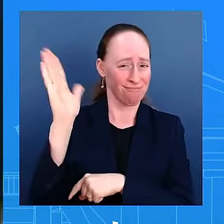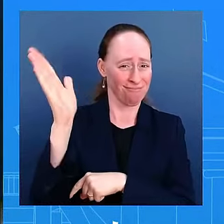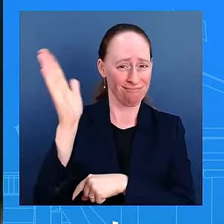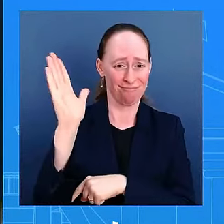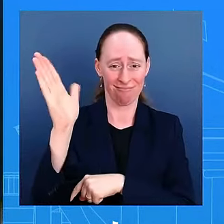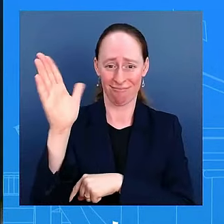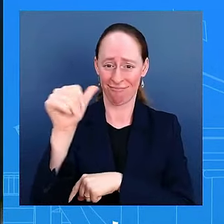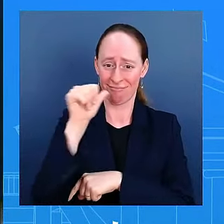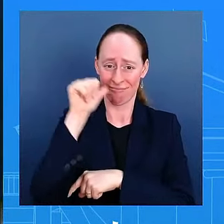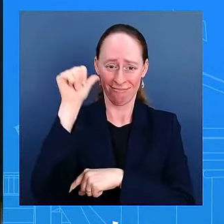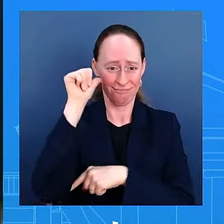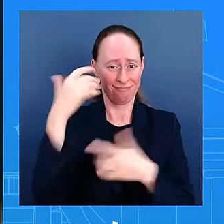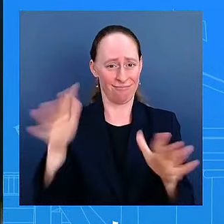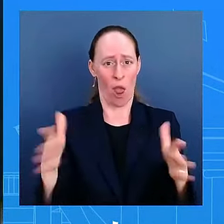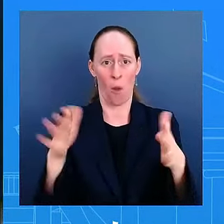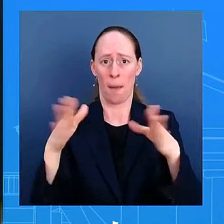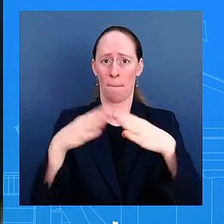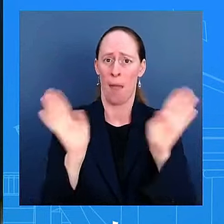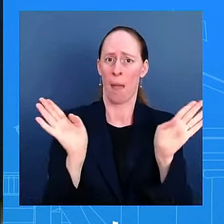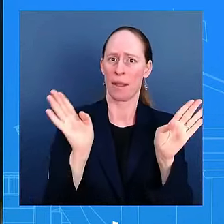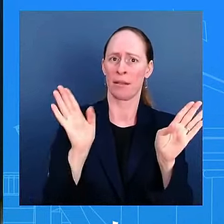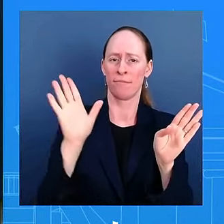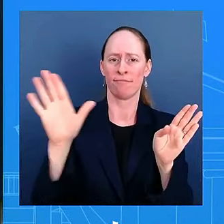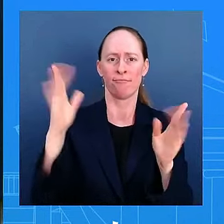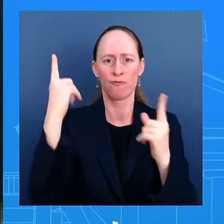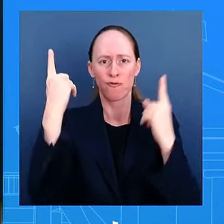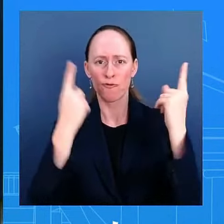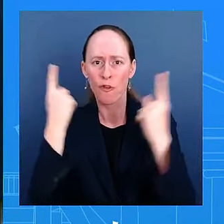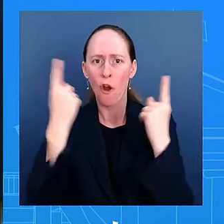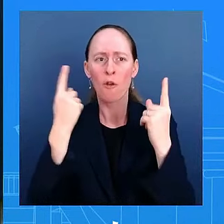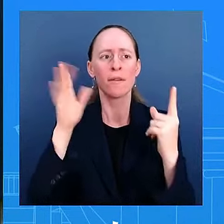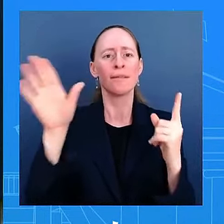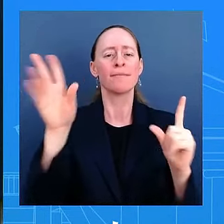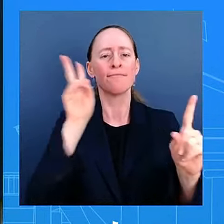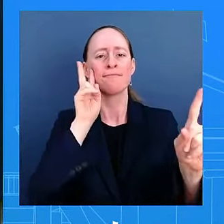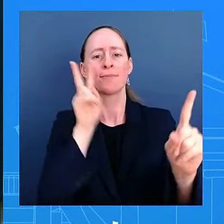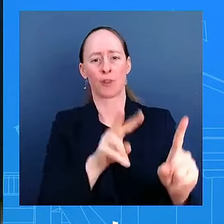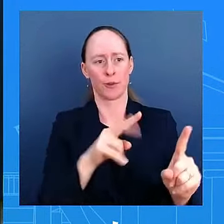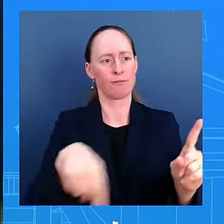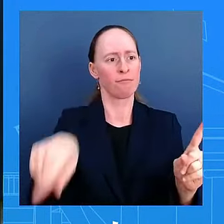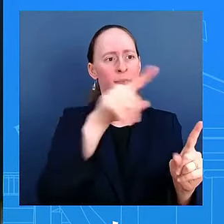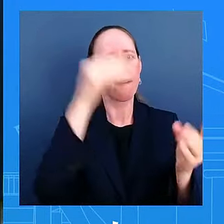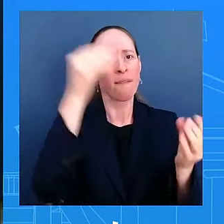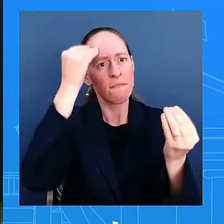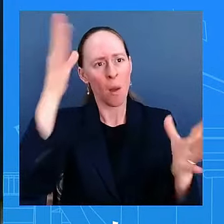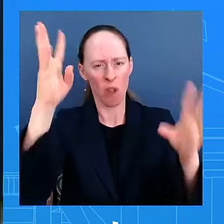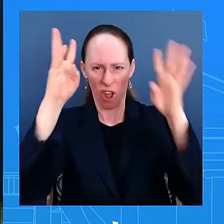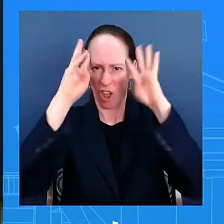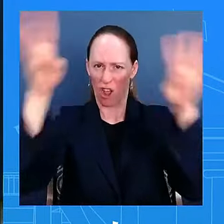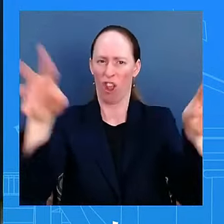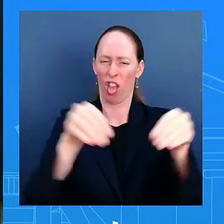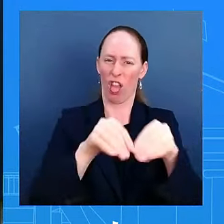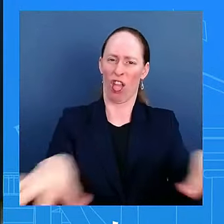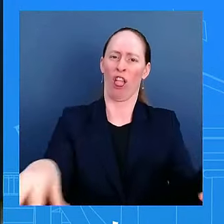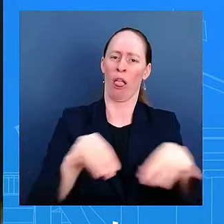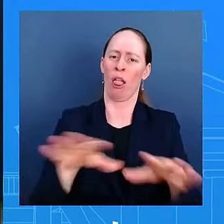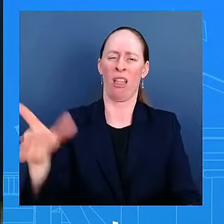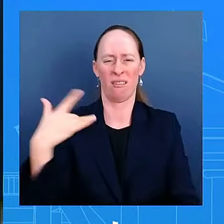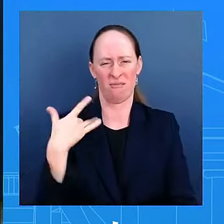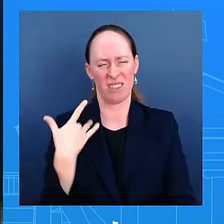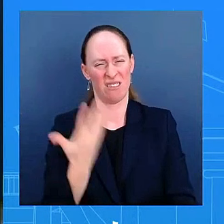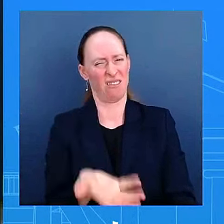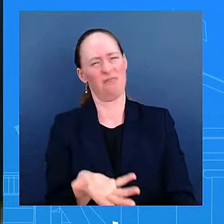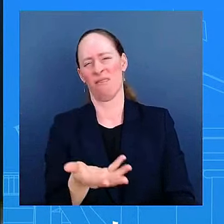about misinformation. And as president, he felt that he needed to say something because it was harming Americans out there who